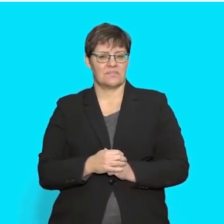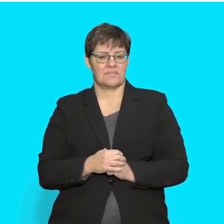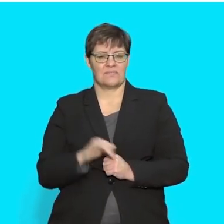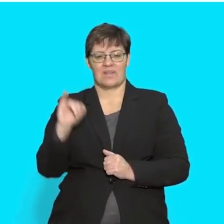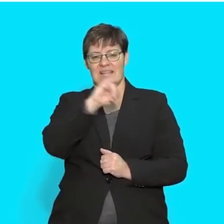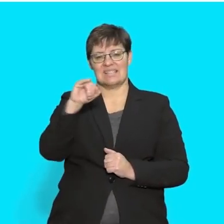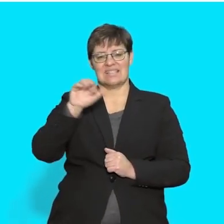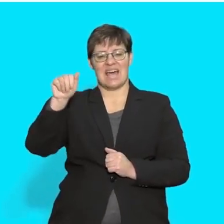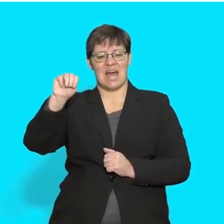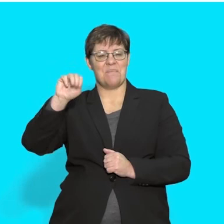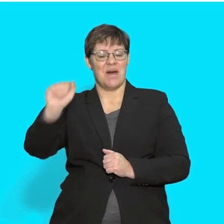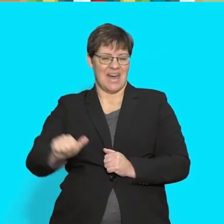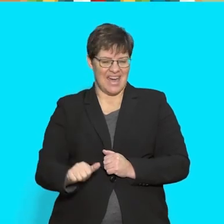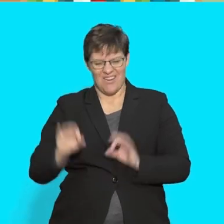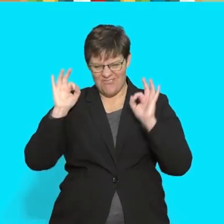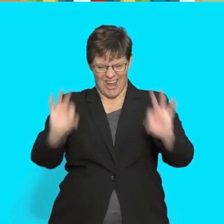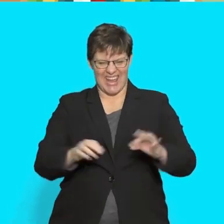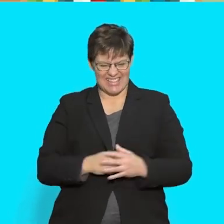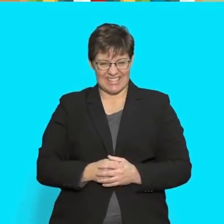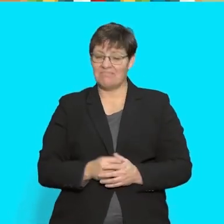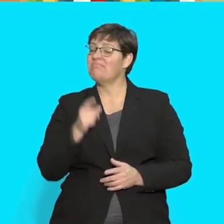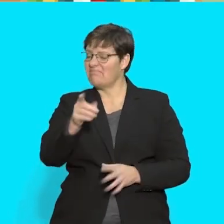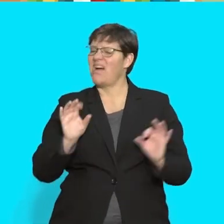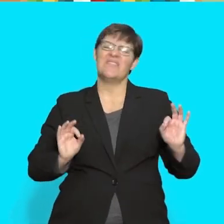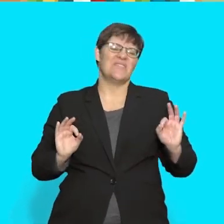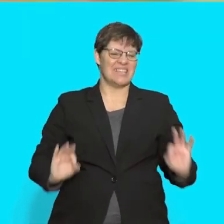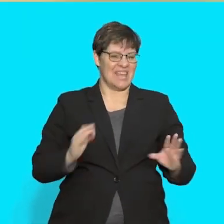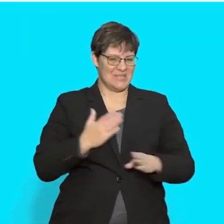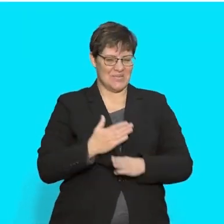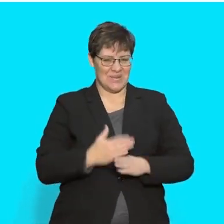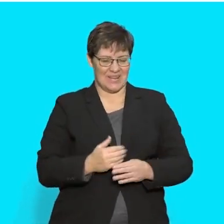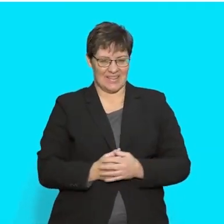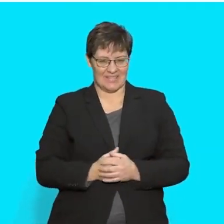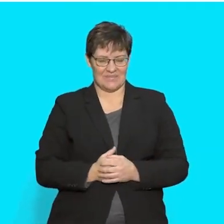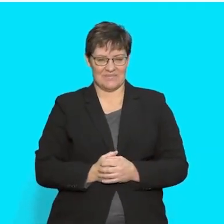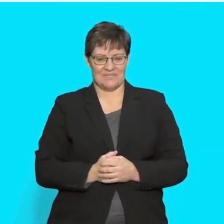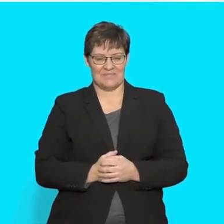Zama, of course. That was fantastic.